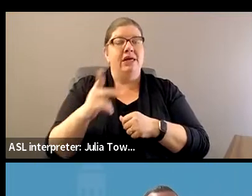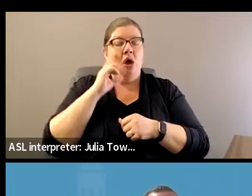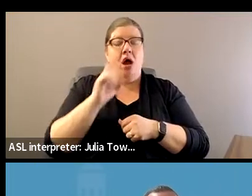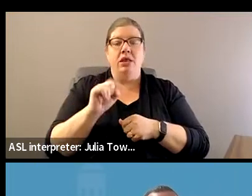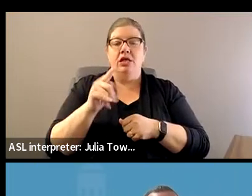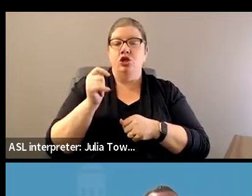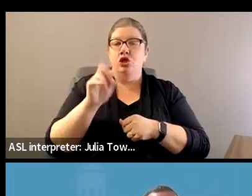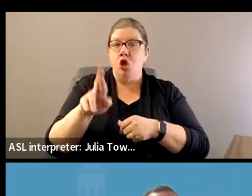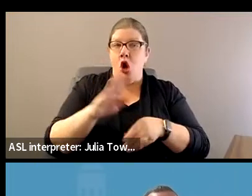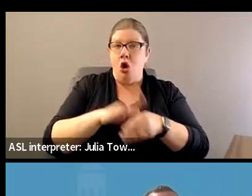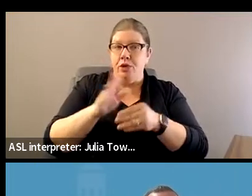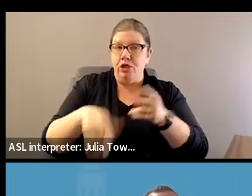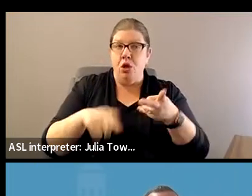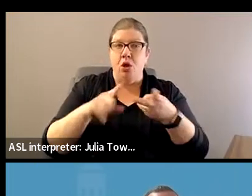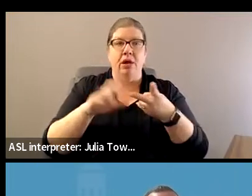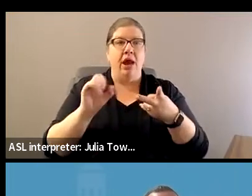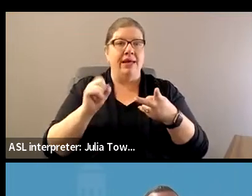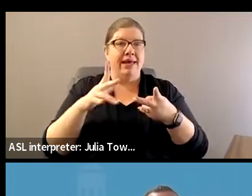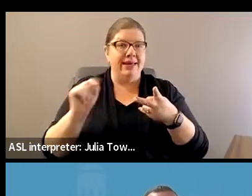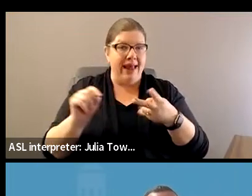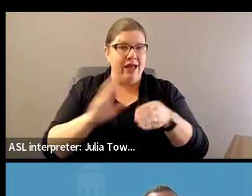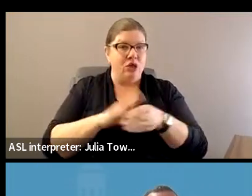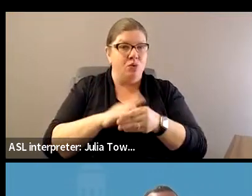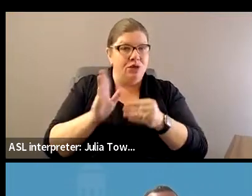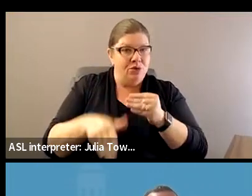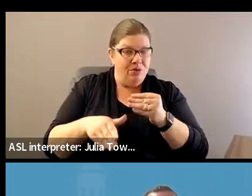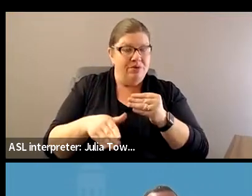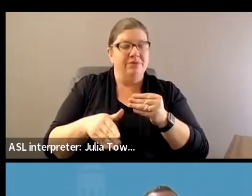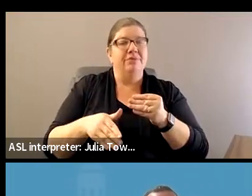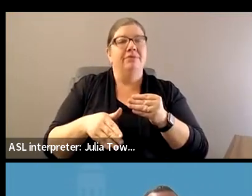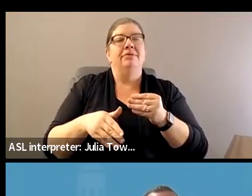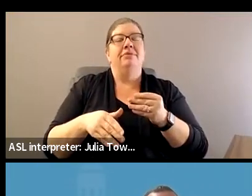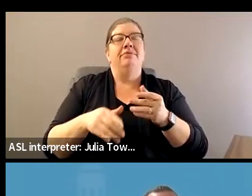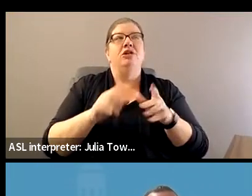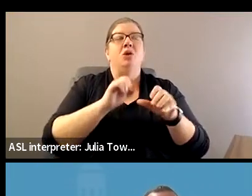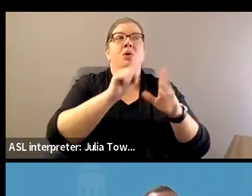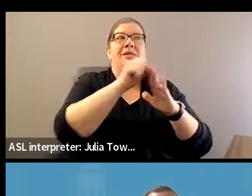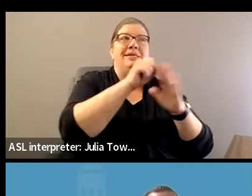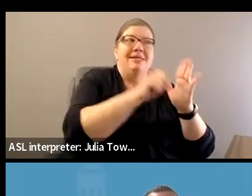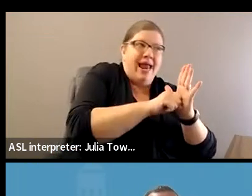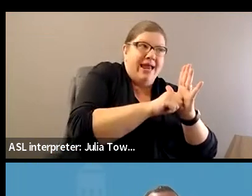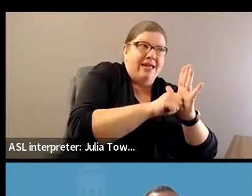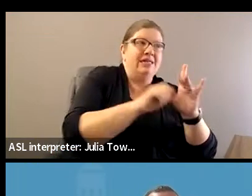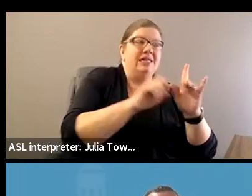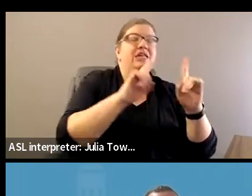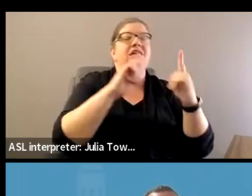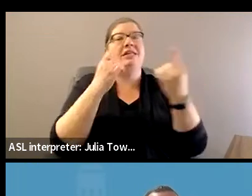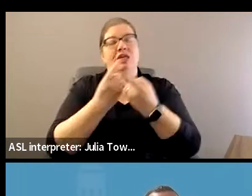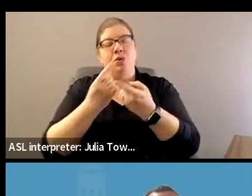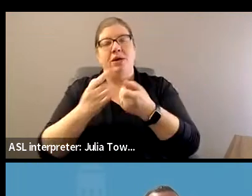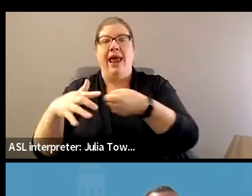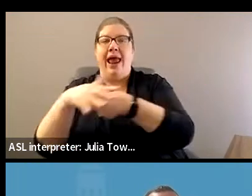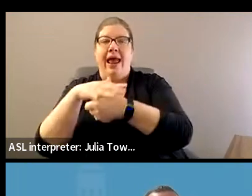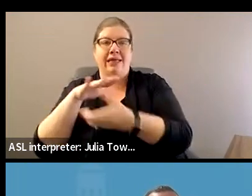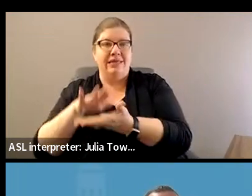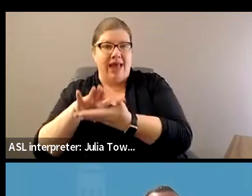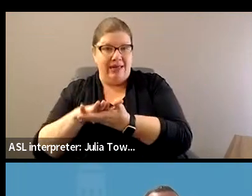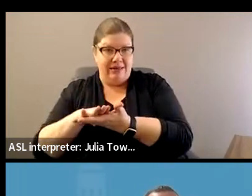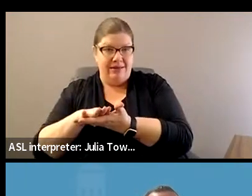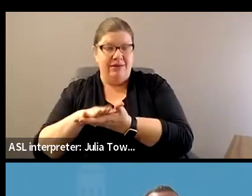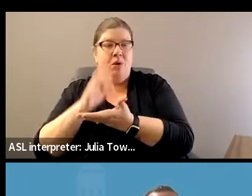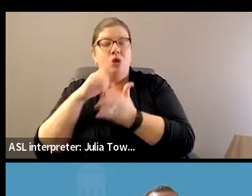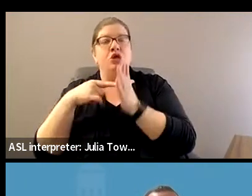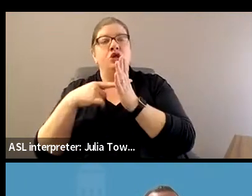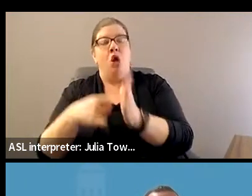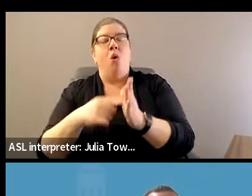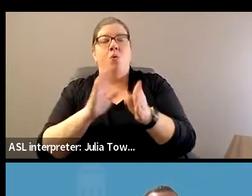You will see it on the CASP results. So state, district, and site assessments that will be used to show